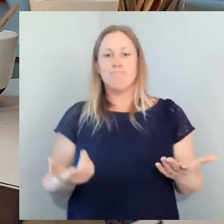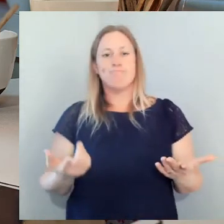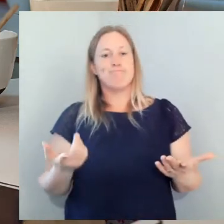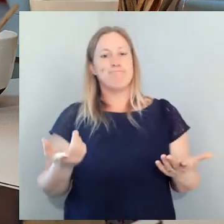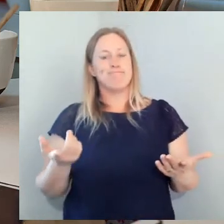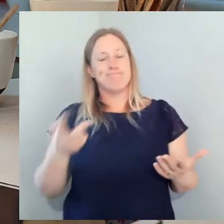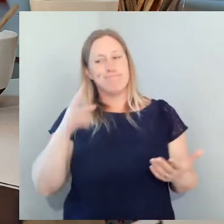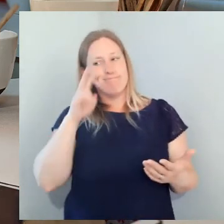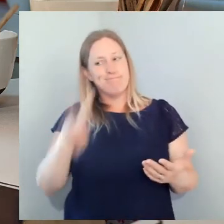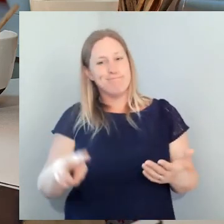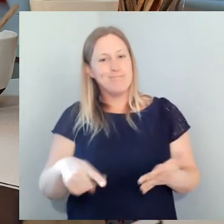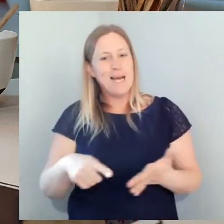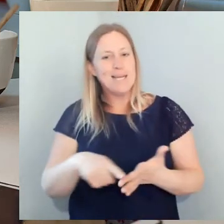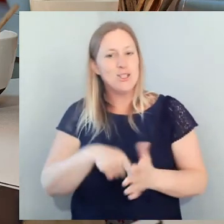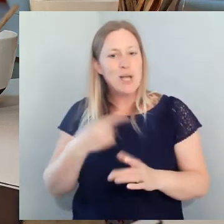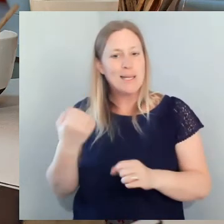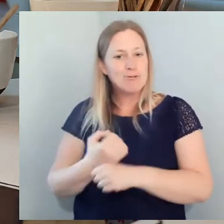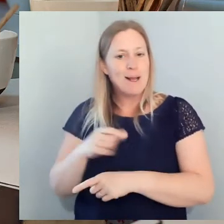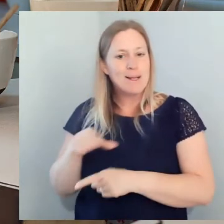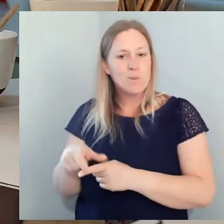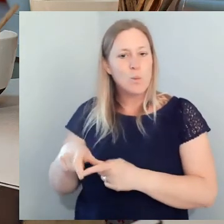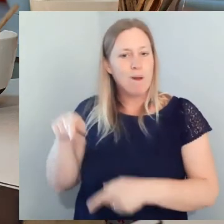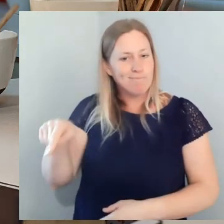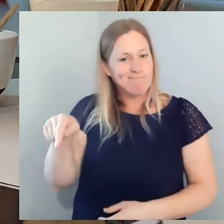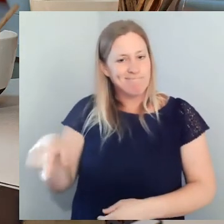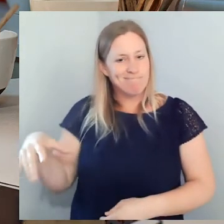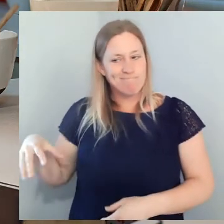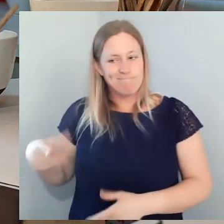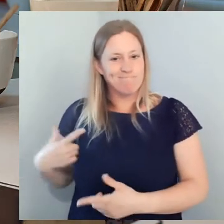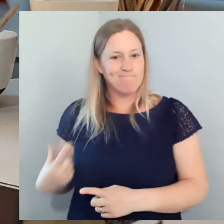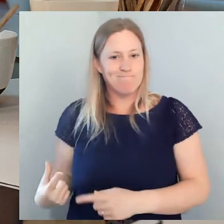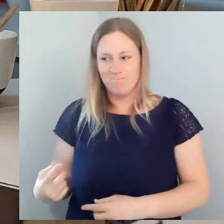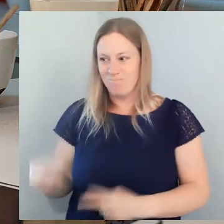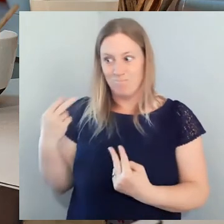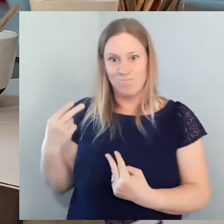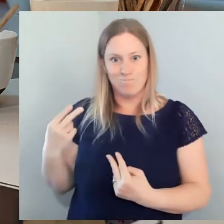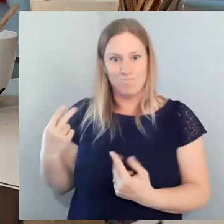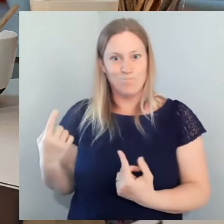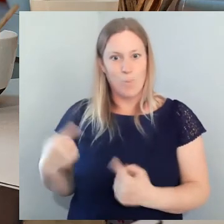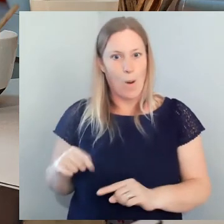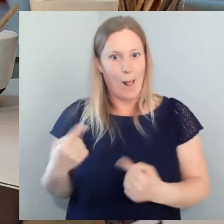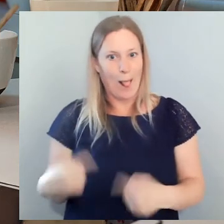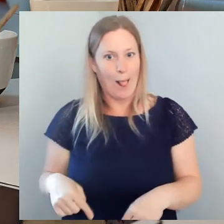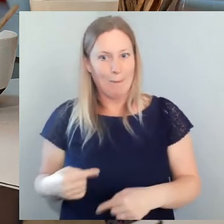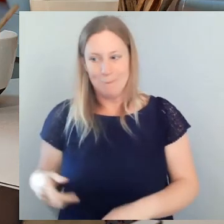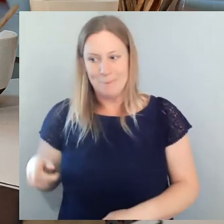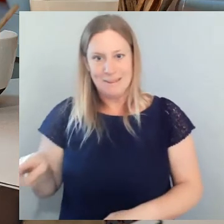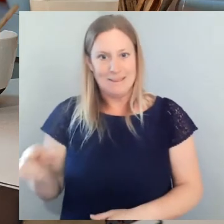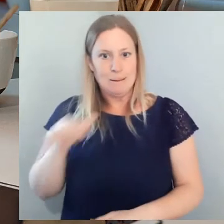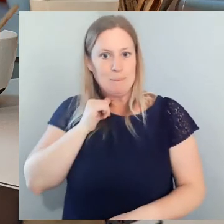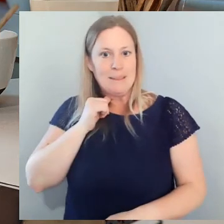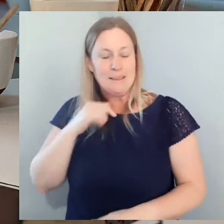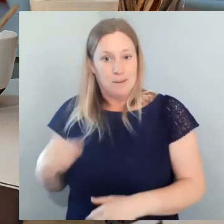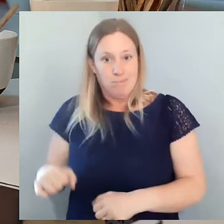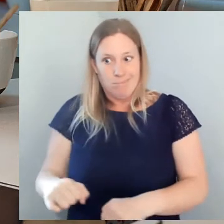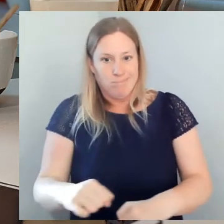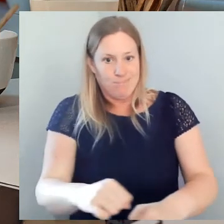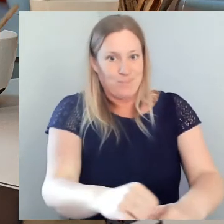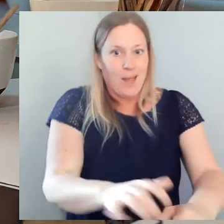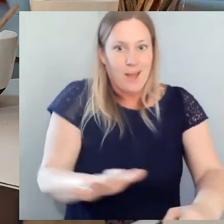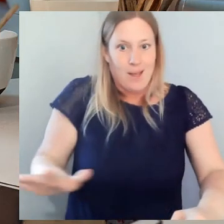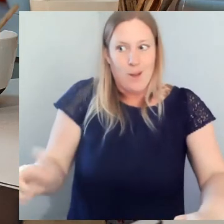Alexa had grabbed control of the wheels. But then I spied Jessie's fingers on the push bar and noticed her piercing